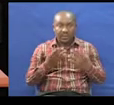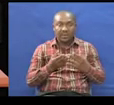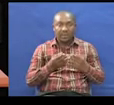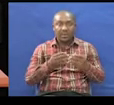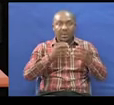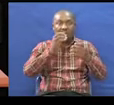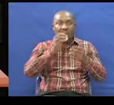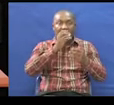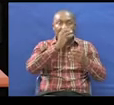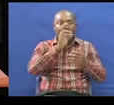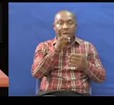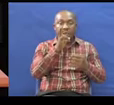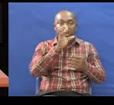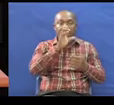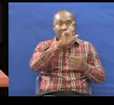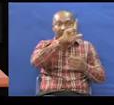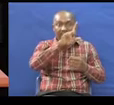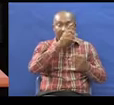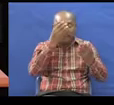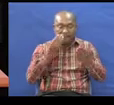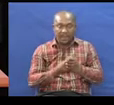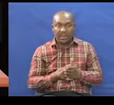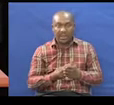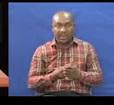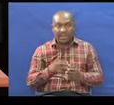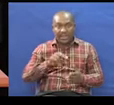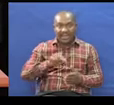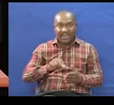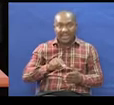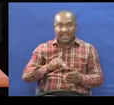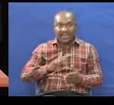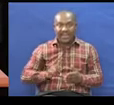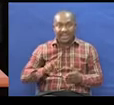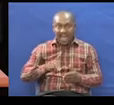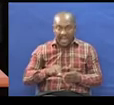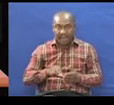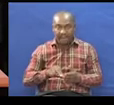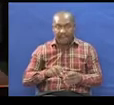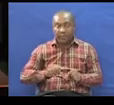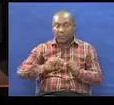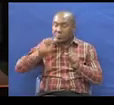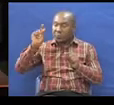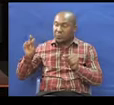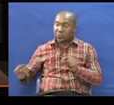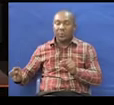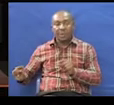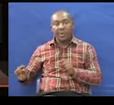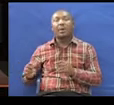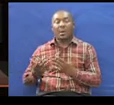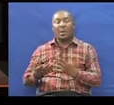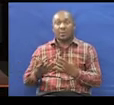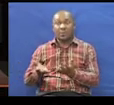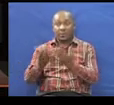zinc chloride and hydrogen gas. Zinc chloride and the hydrogen gas. So if you are required to write the chemical